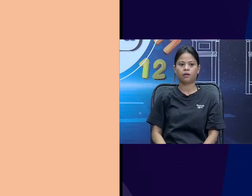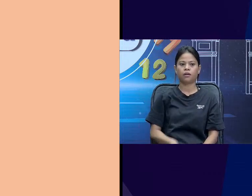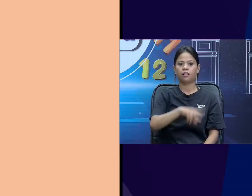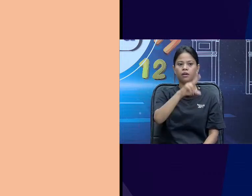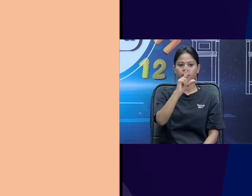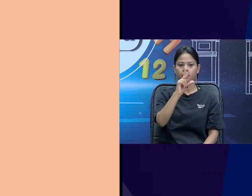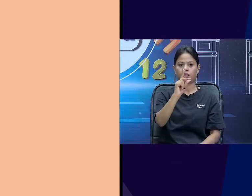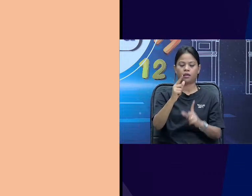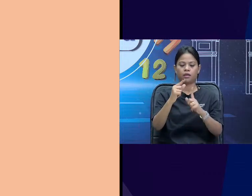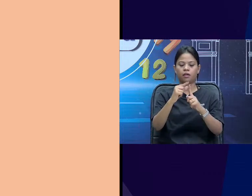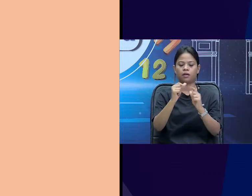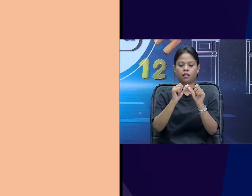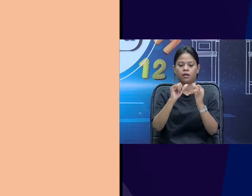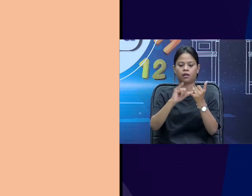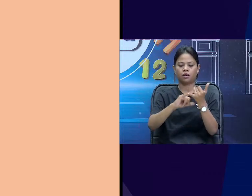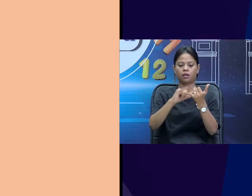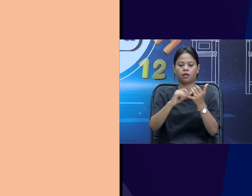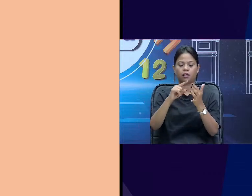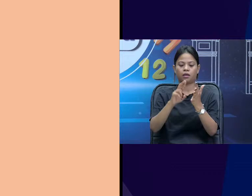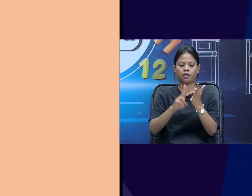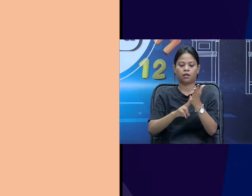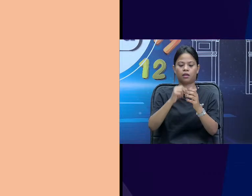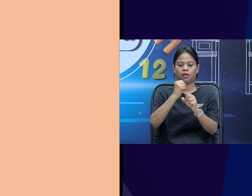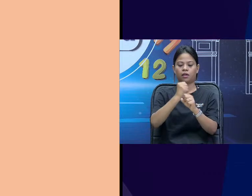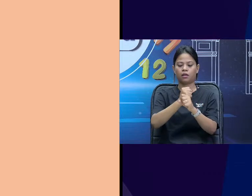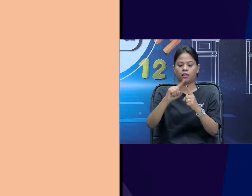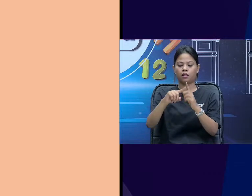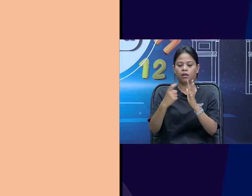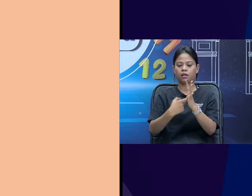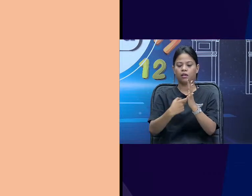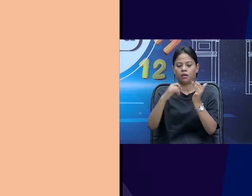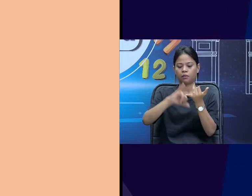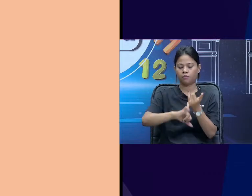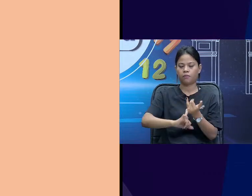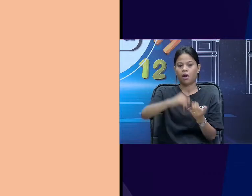Our second keyword is passengers.